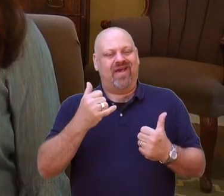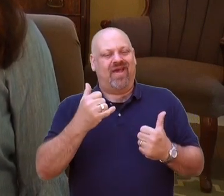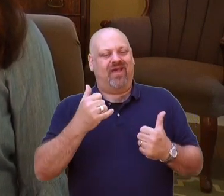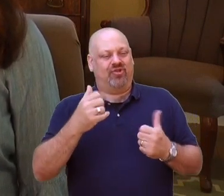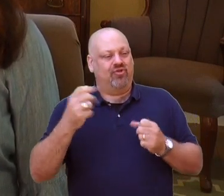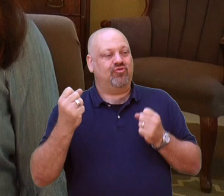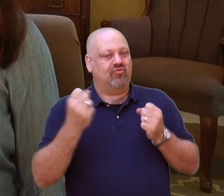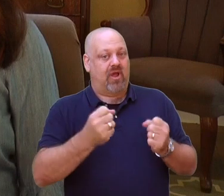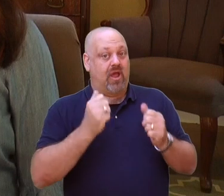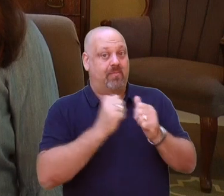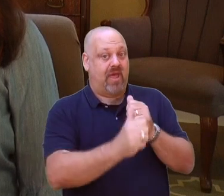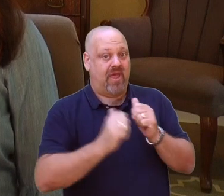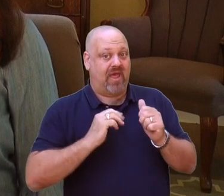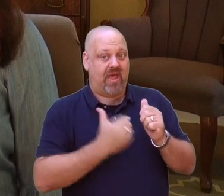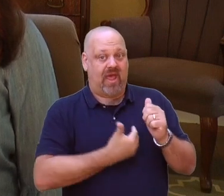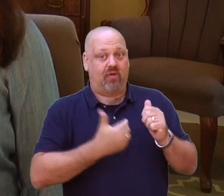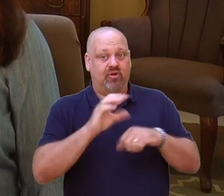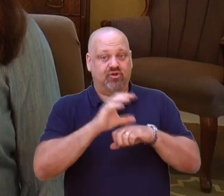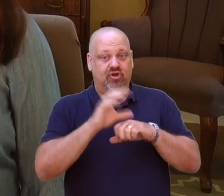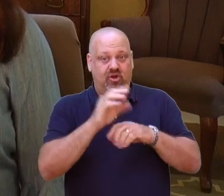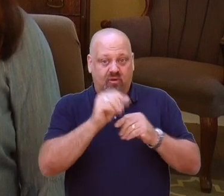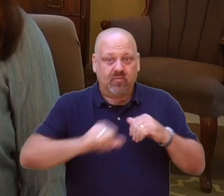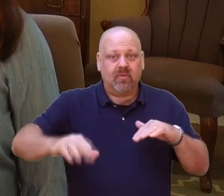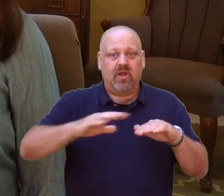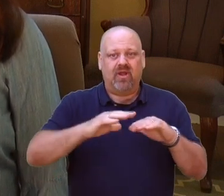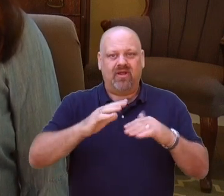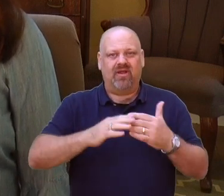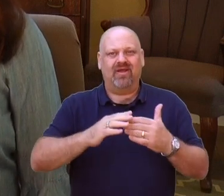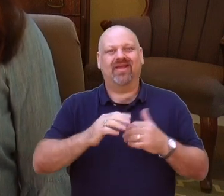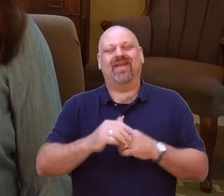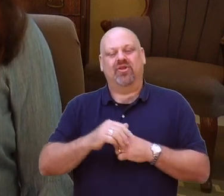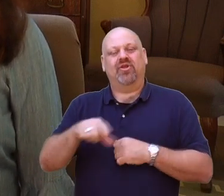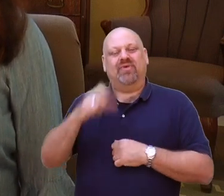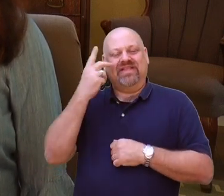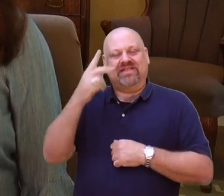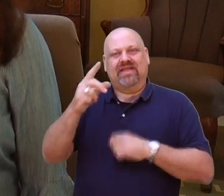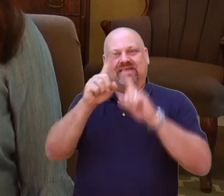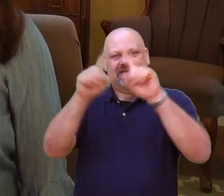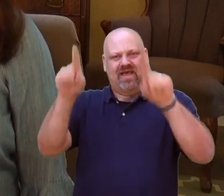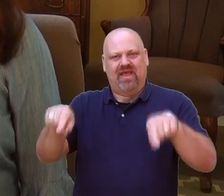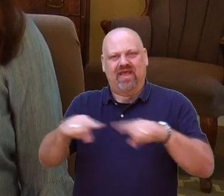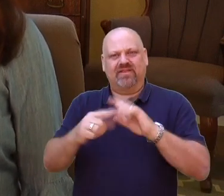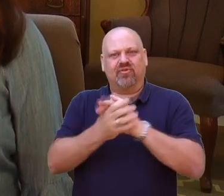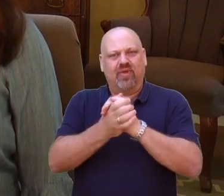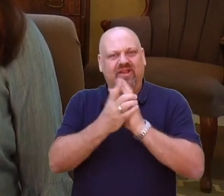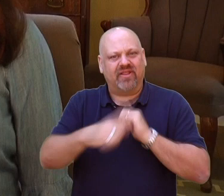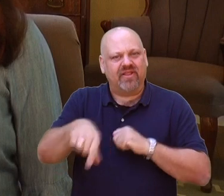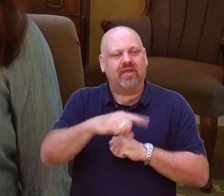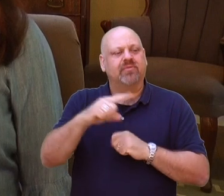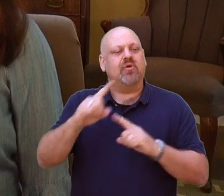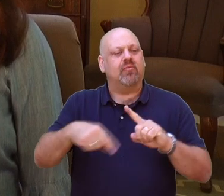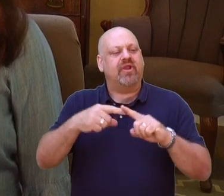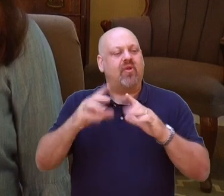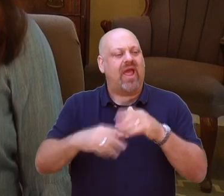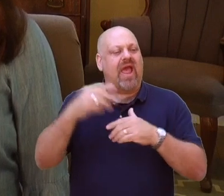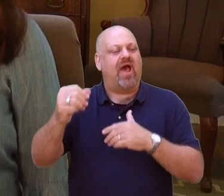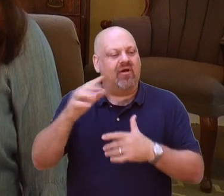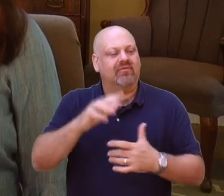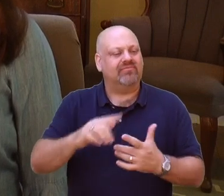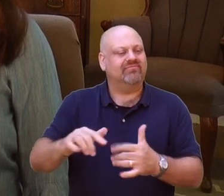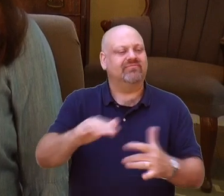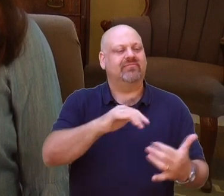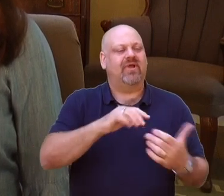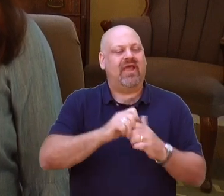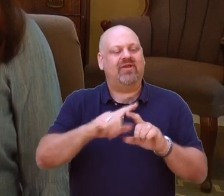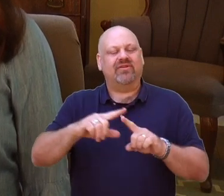amazing, amazing students. And I want you to know that if you drive by our church campus, you will